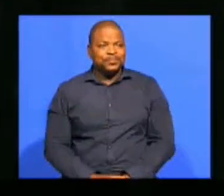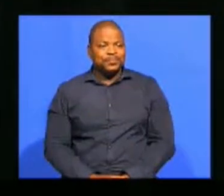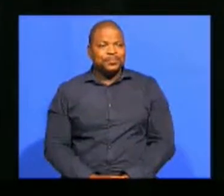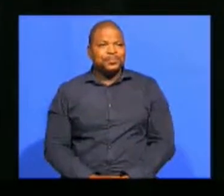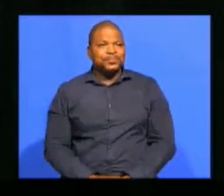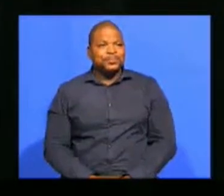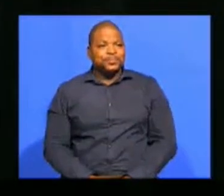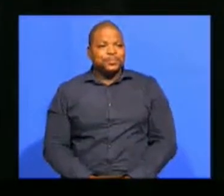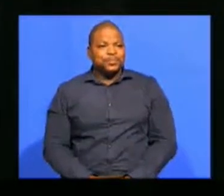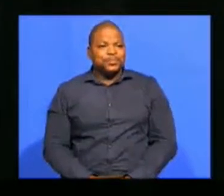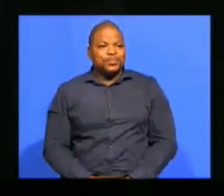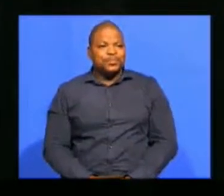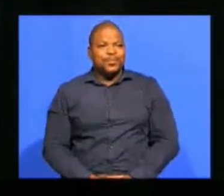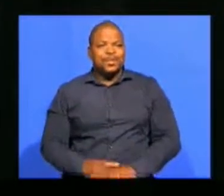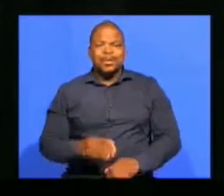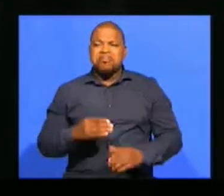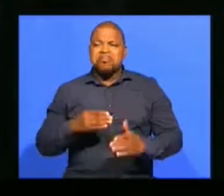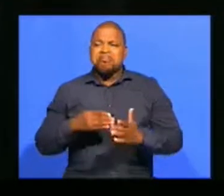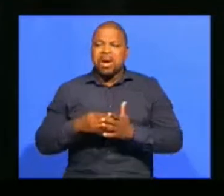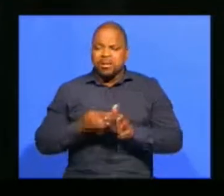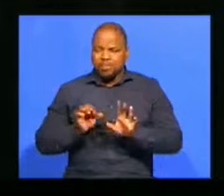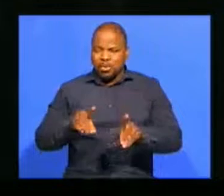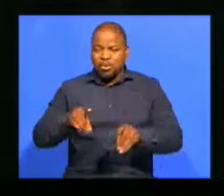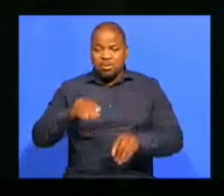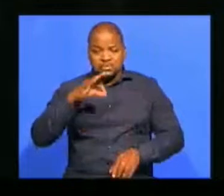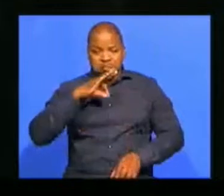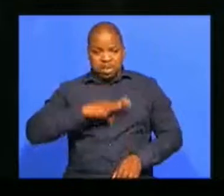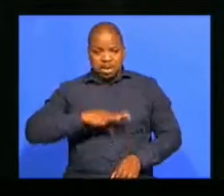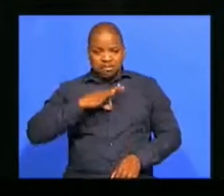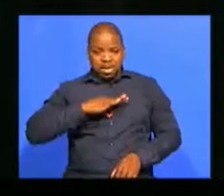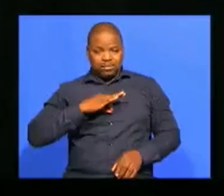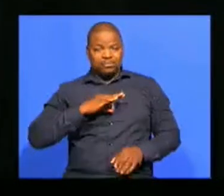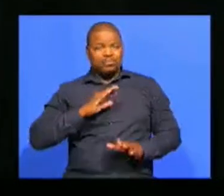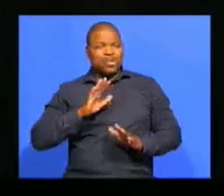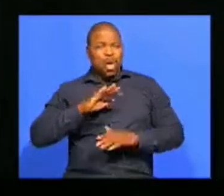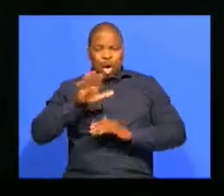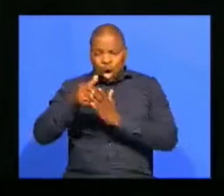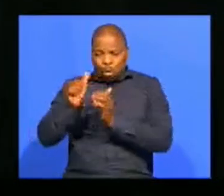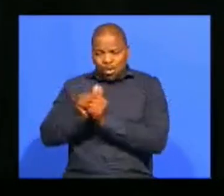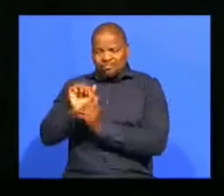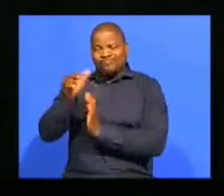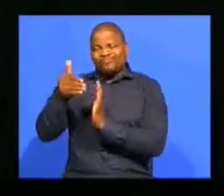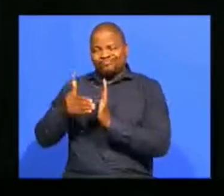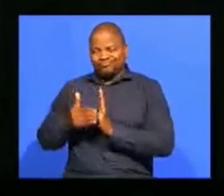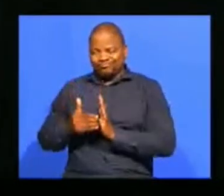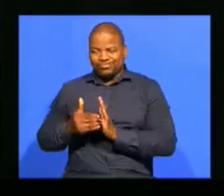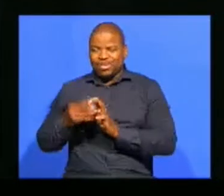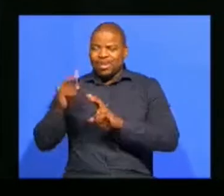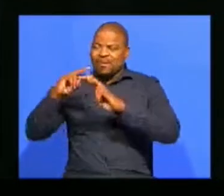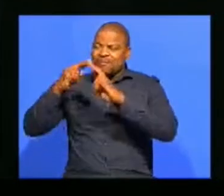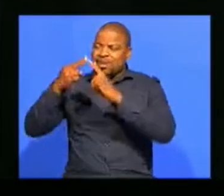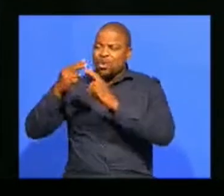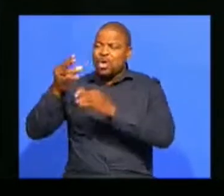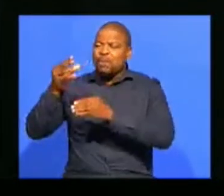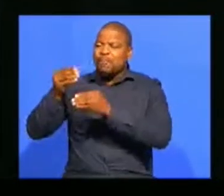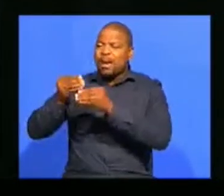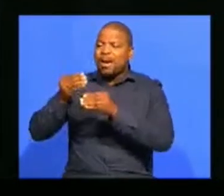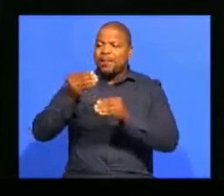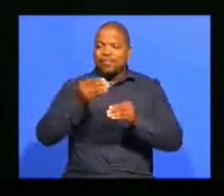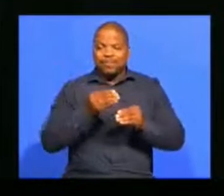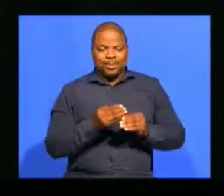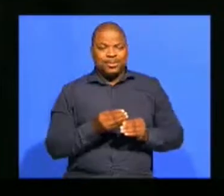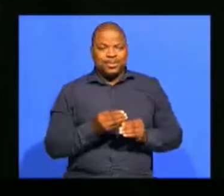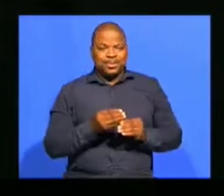and deny us the opportunity of beneficiation and all that comes with it, and the value addition